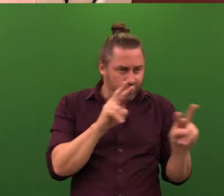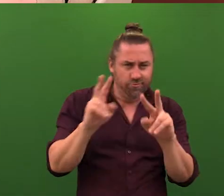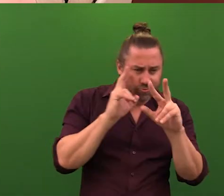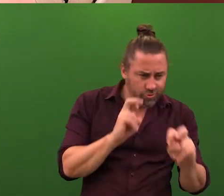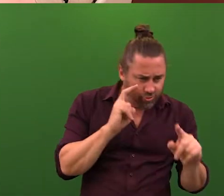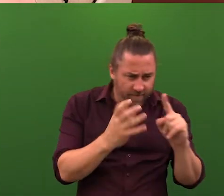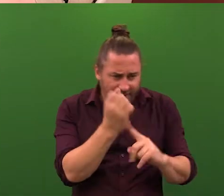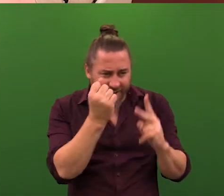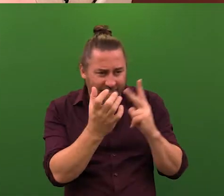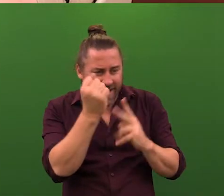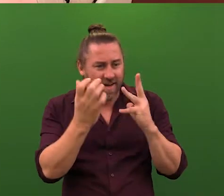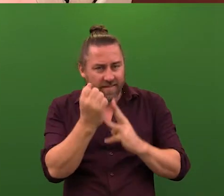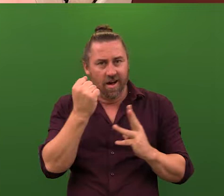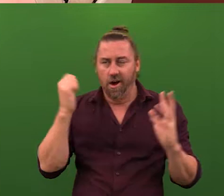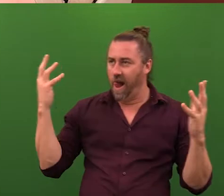working on.